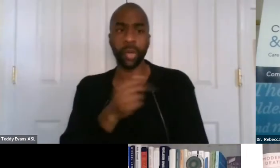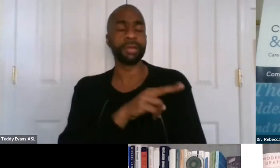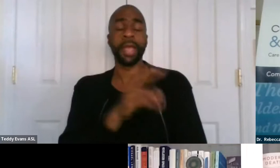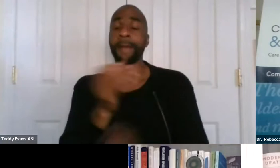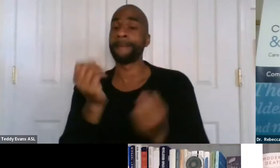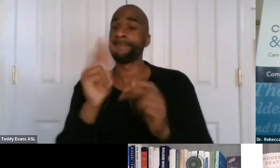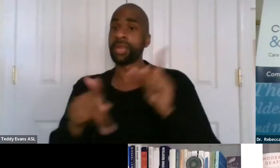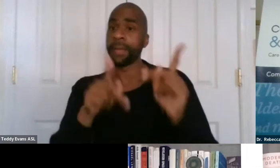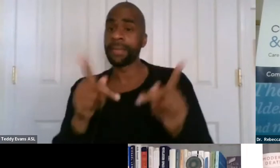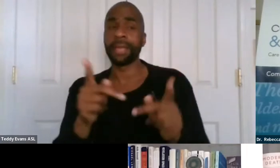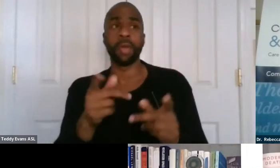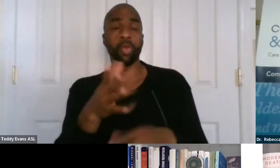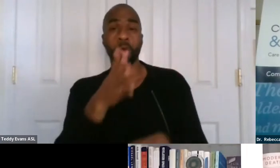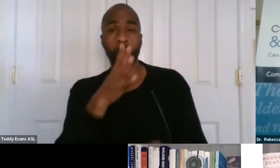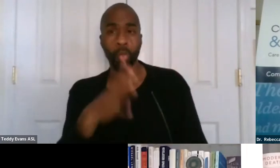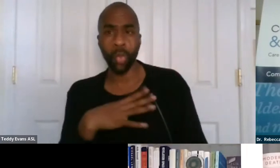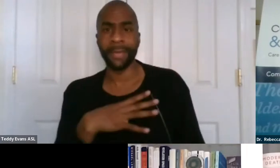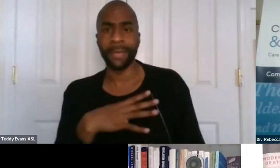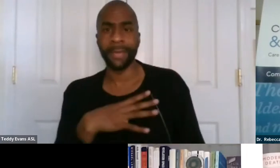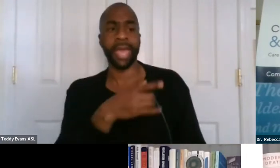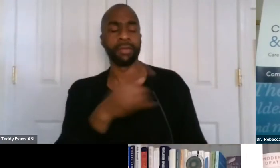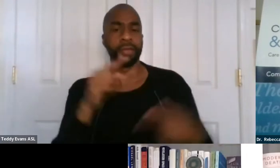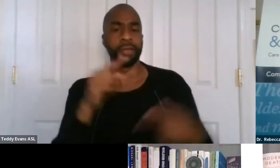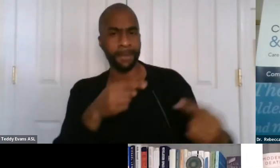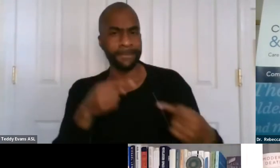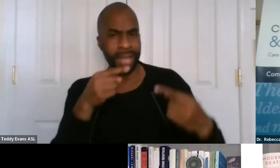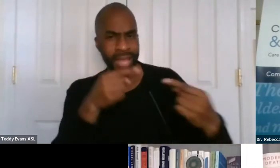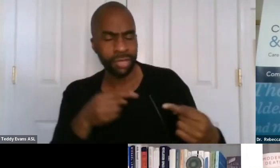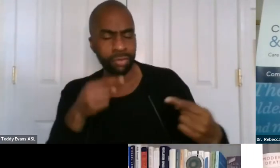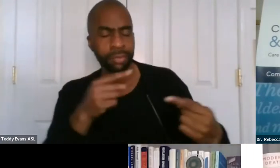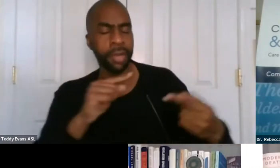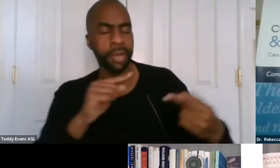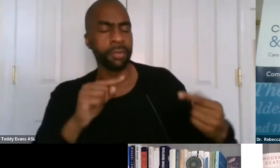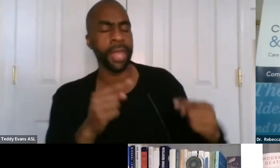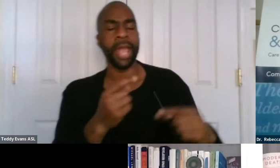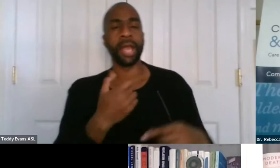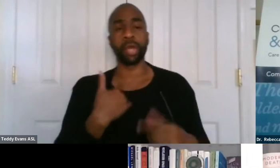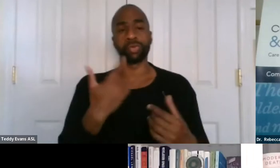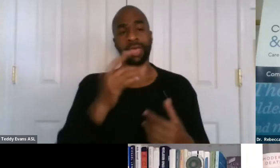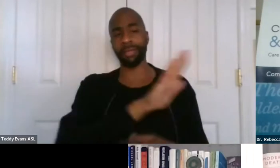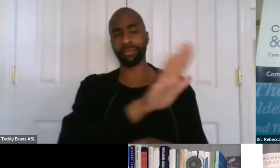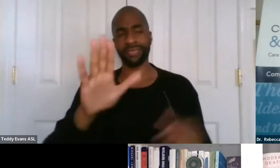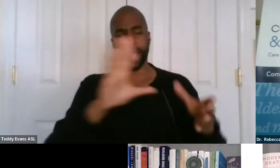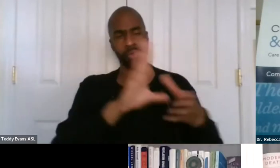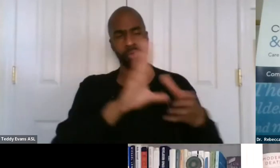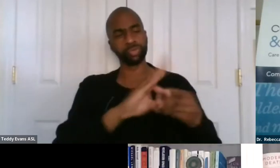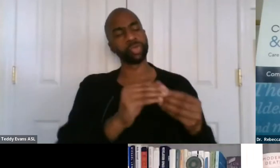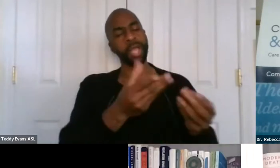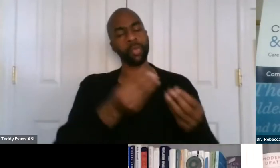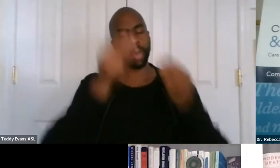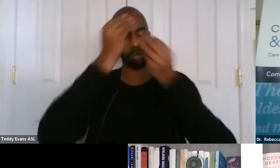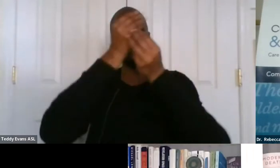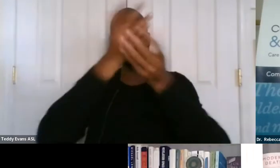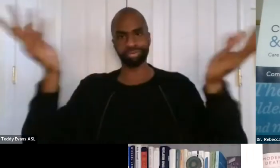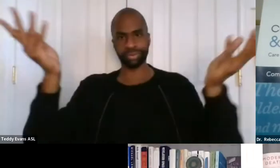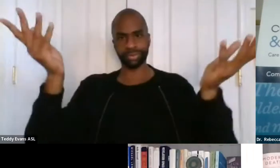females, so that I can bring their stories forward. So that I can sense it. So it's not just about what I can do in my